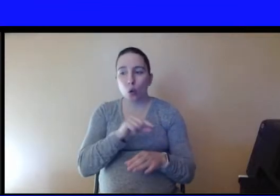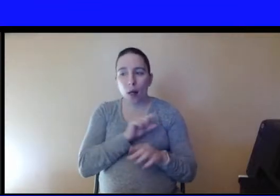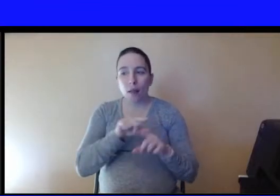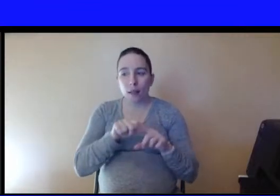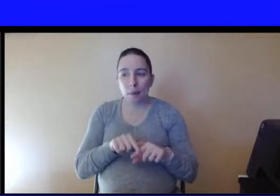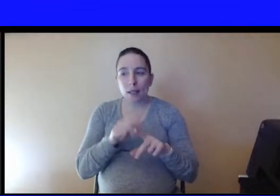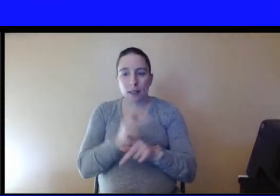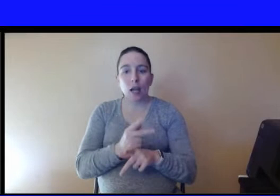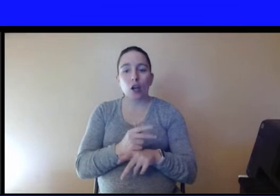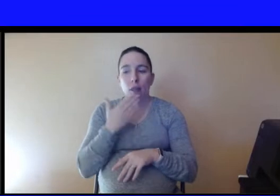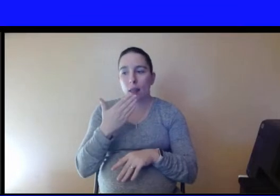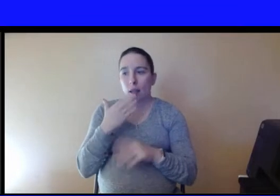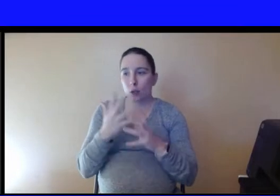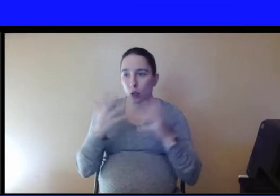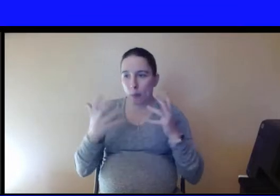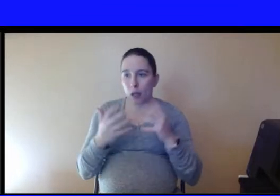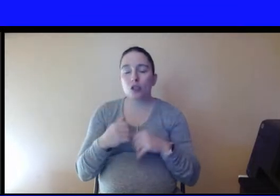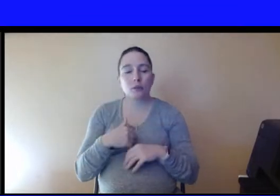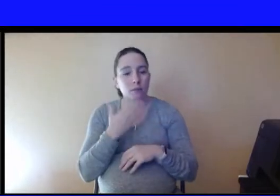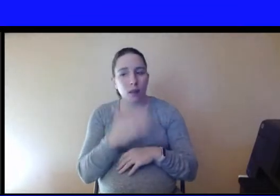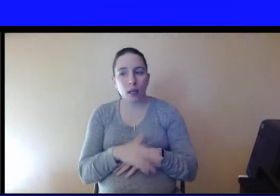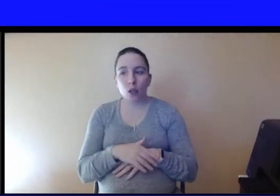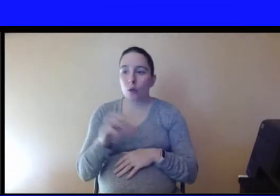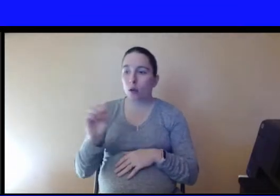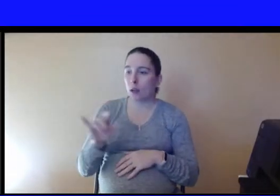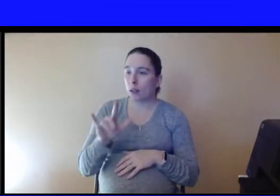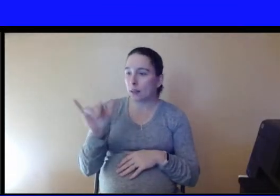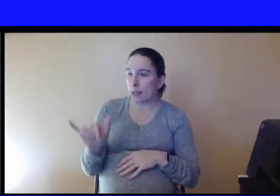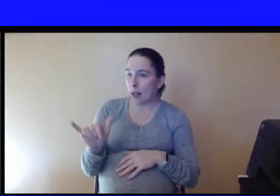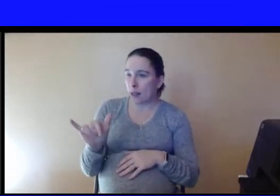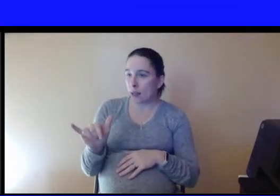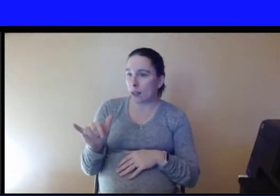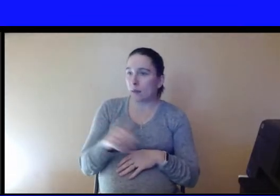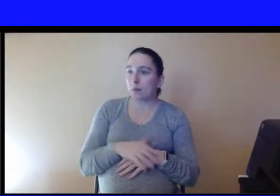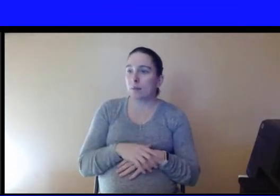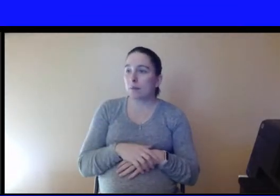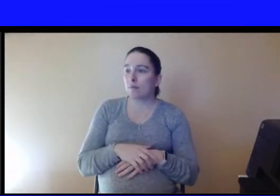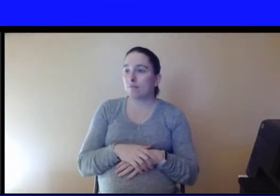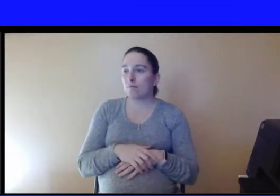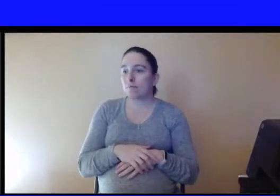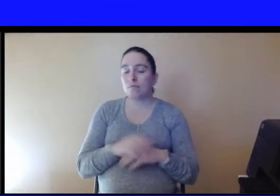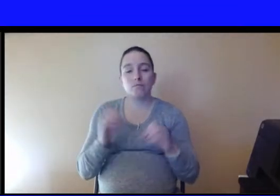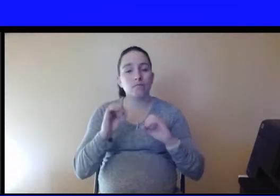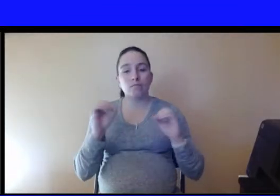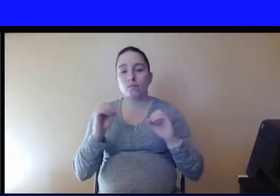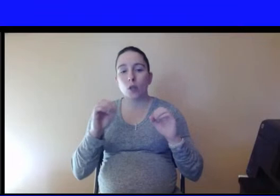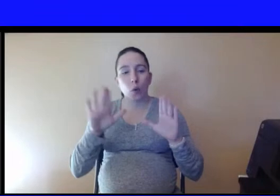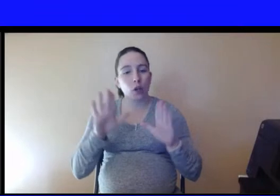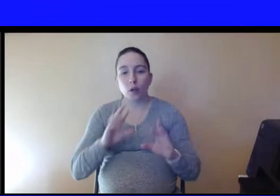division and all of its employees and better care. Thank you.